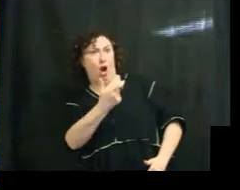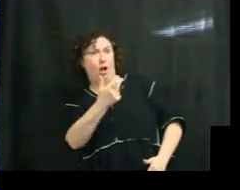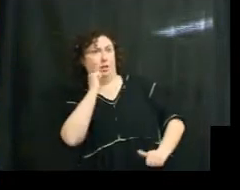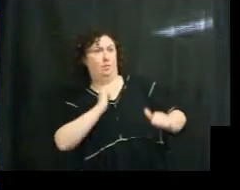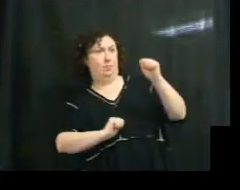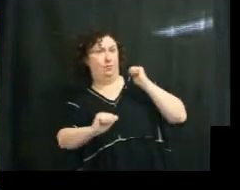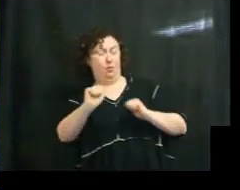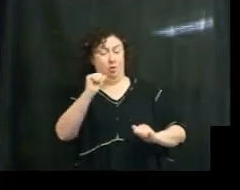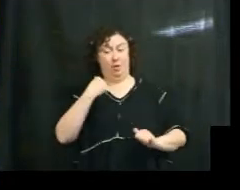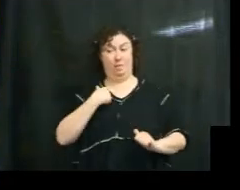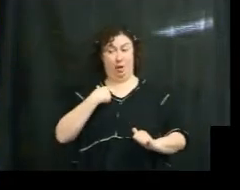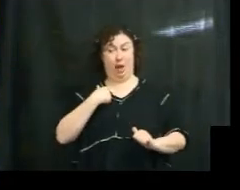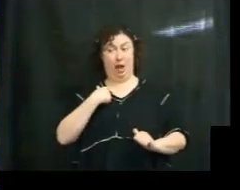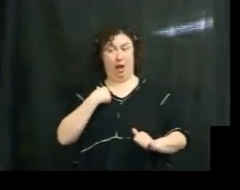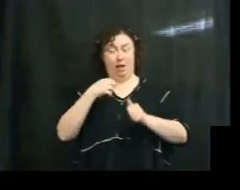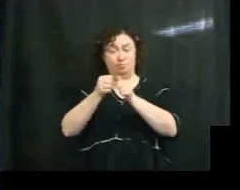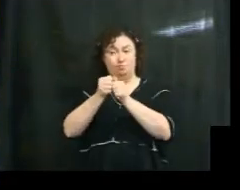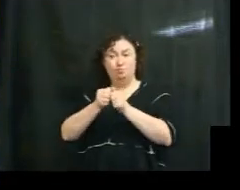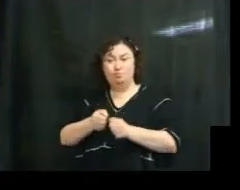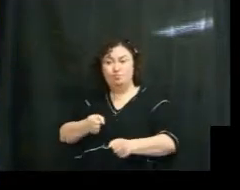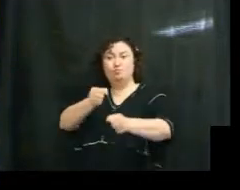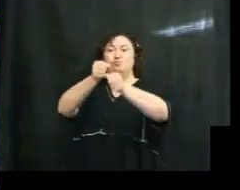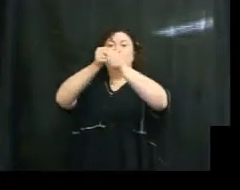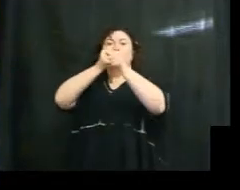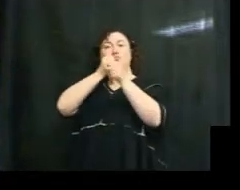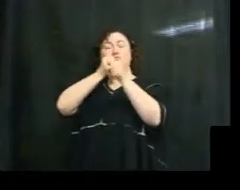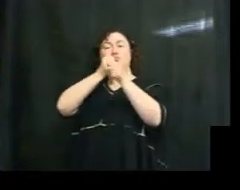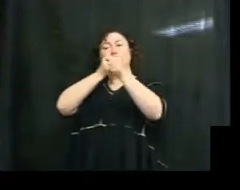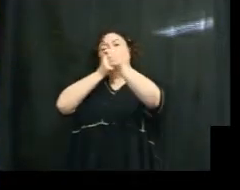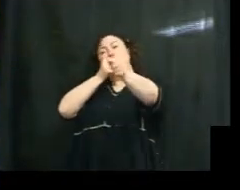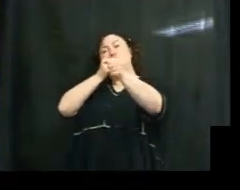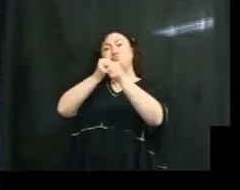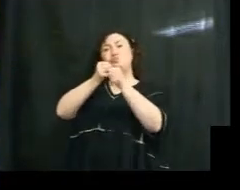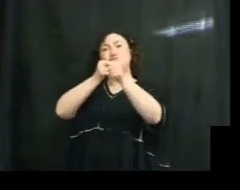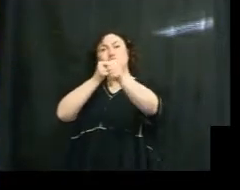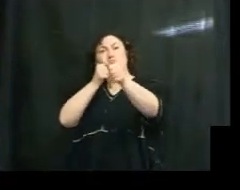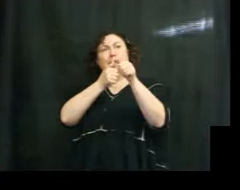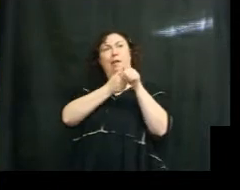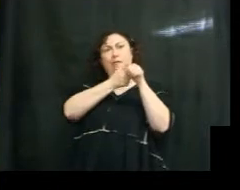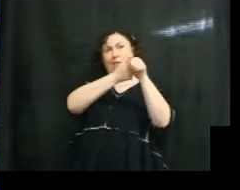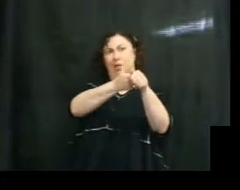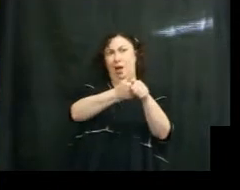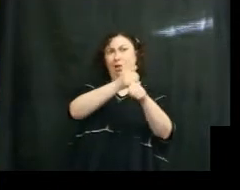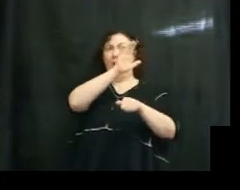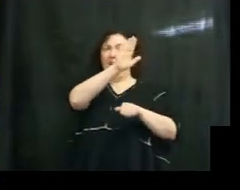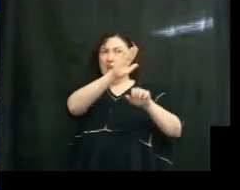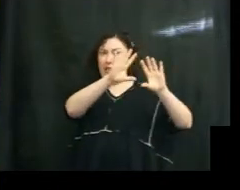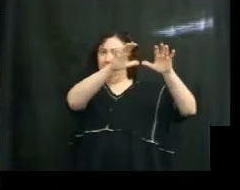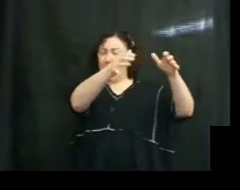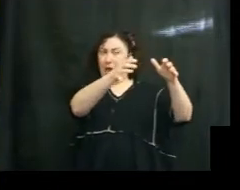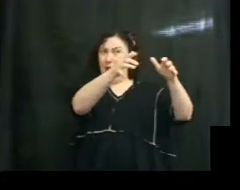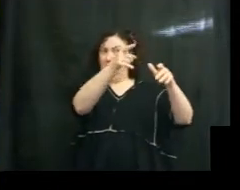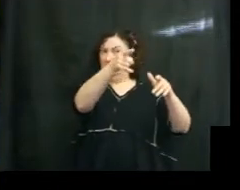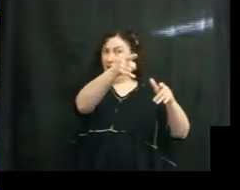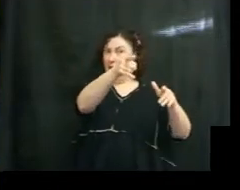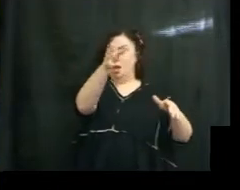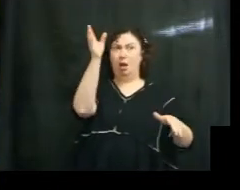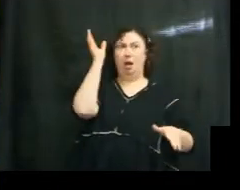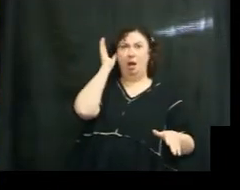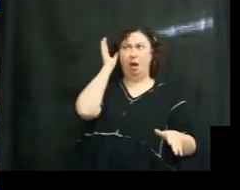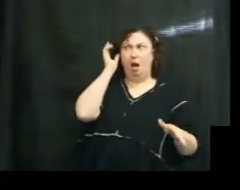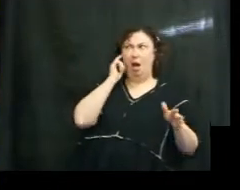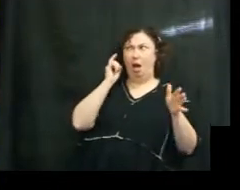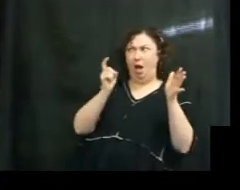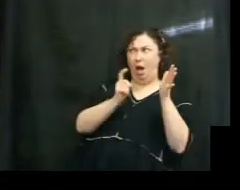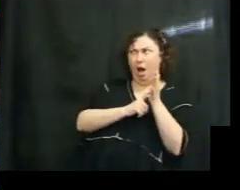to my lips and started to play along. He stopped his band in the middle of the song and asked